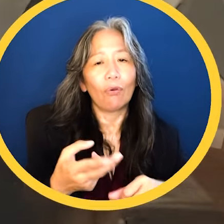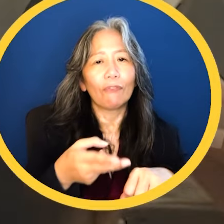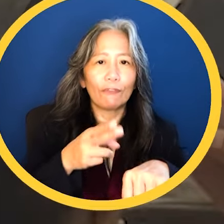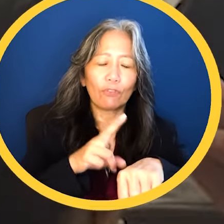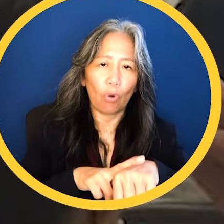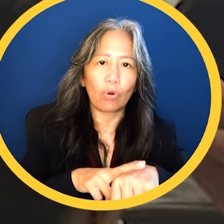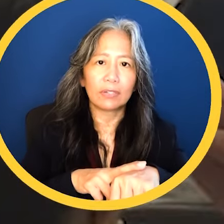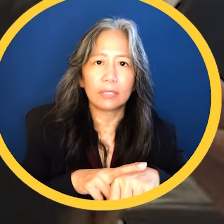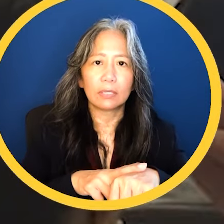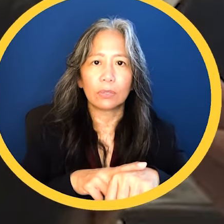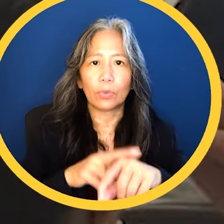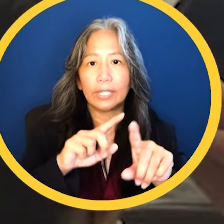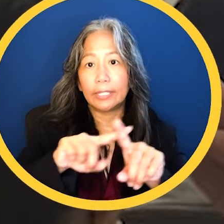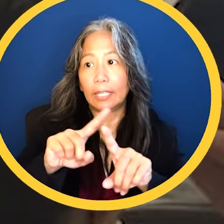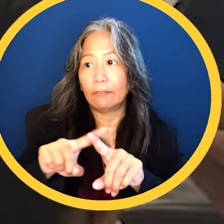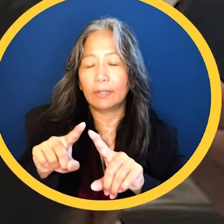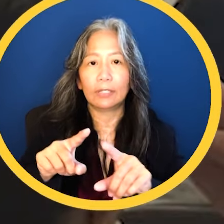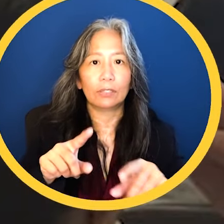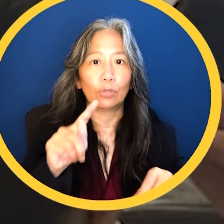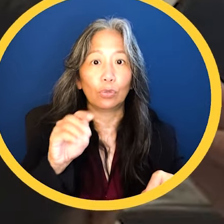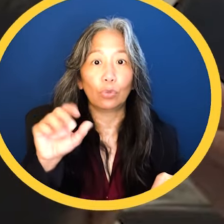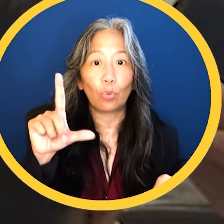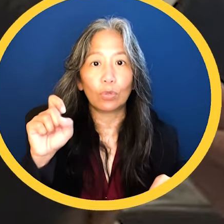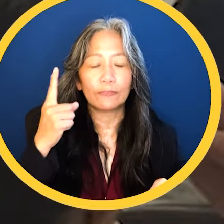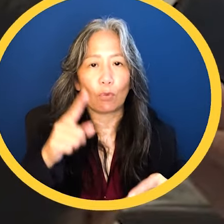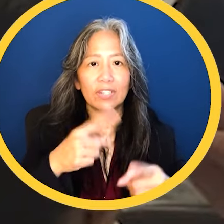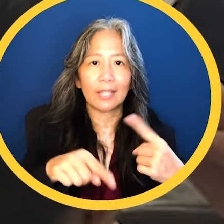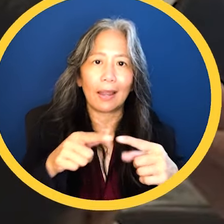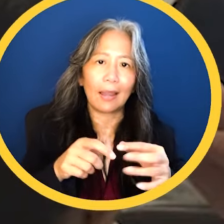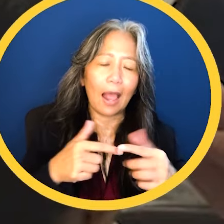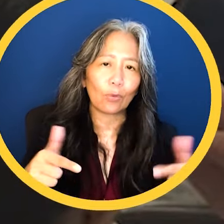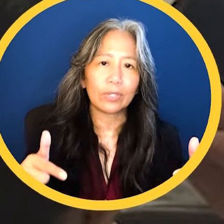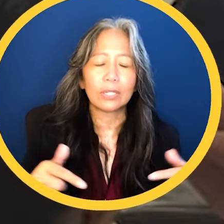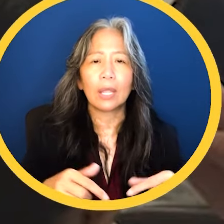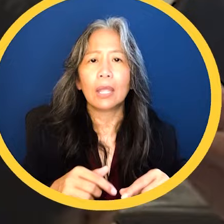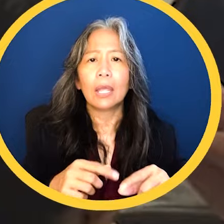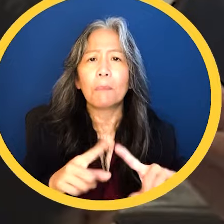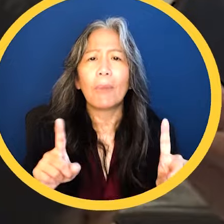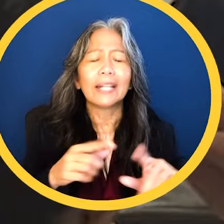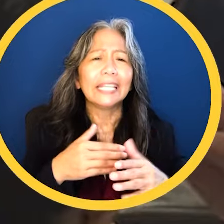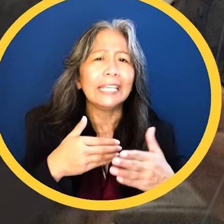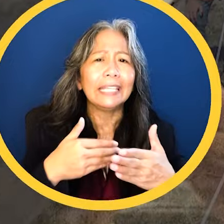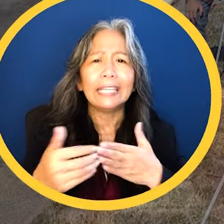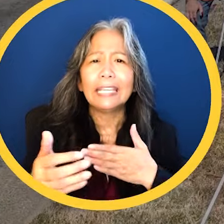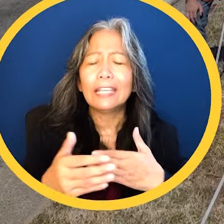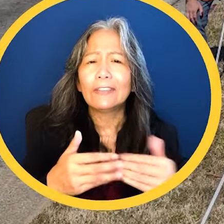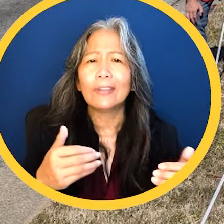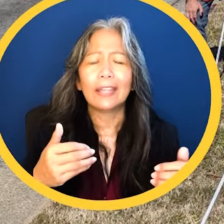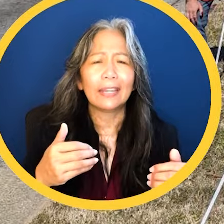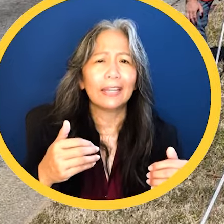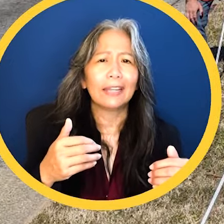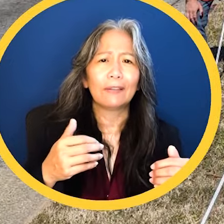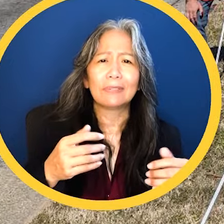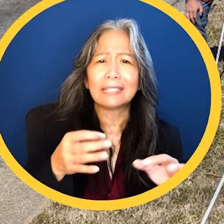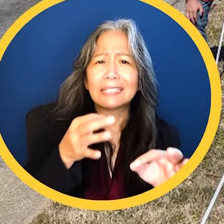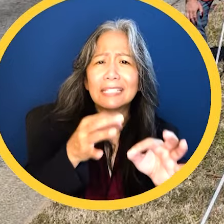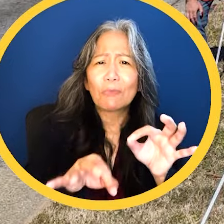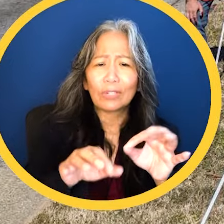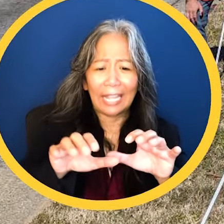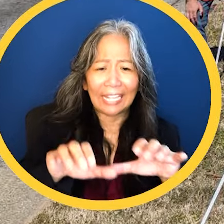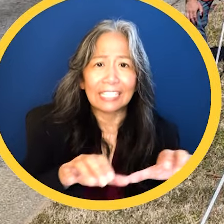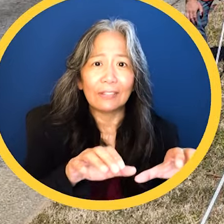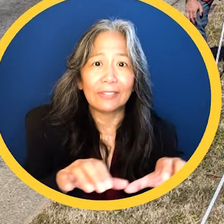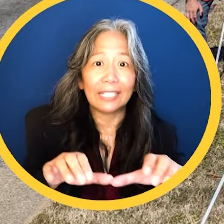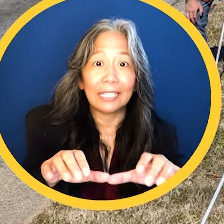course, when it comes to the different tools that we have for sign language and whatnot, but even just the as simple as the